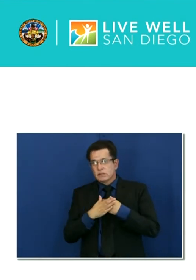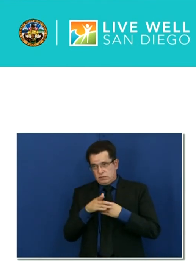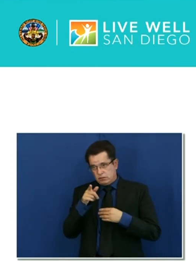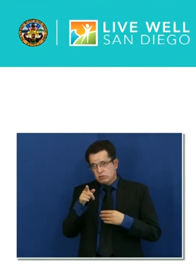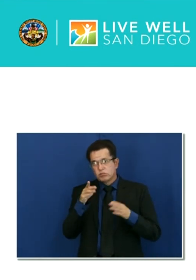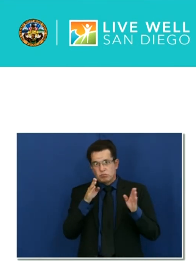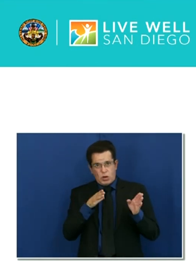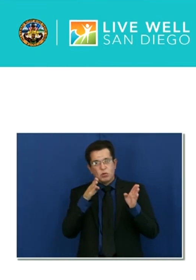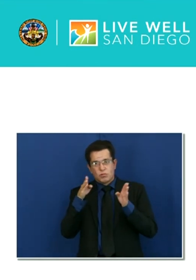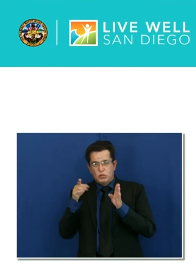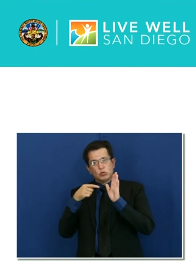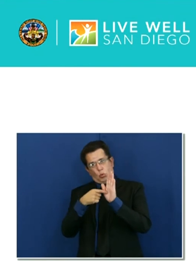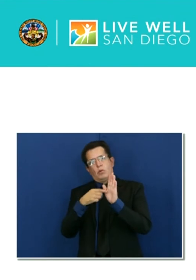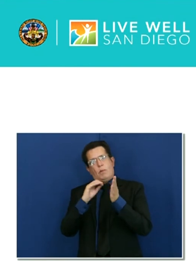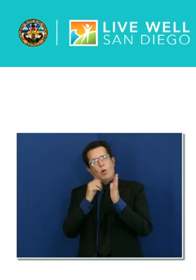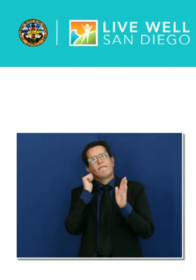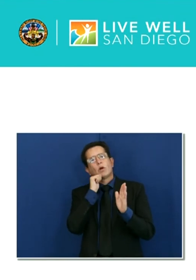this slide is just